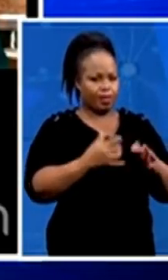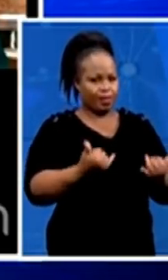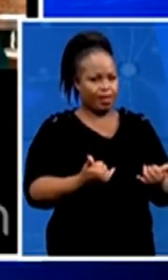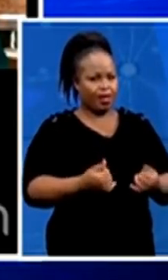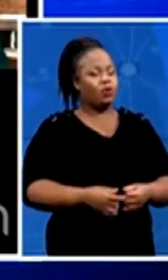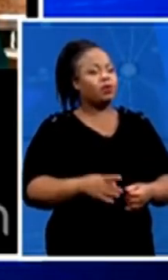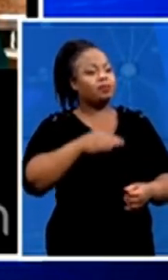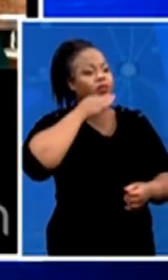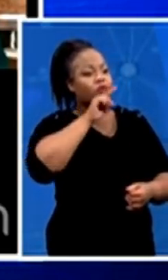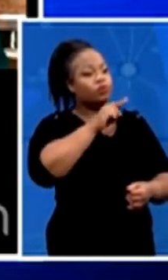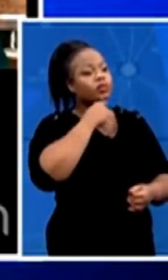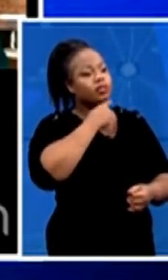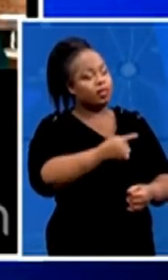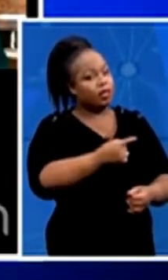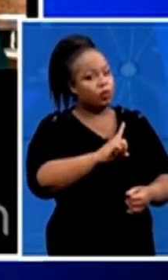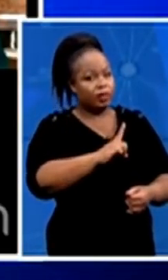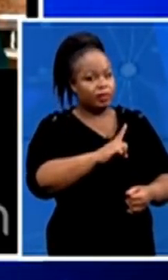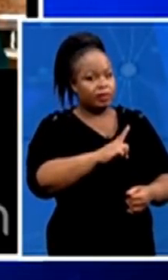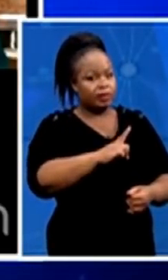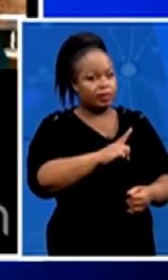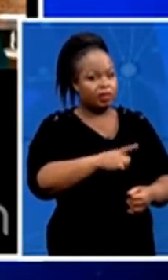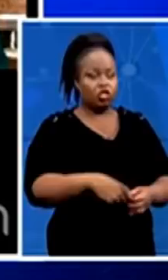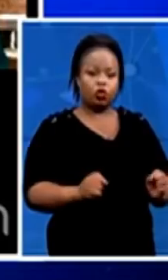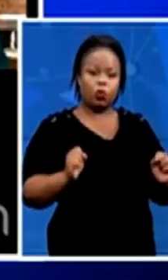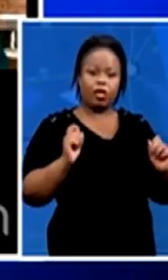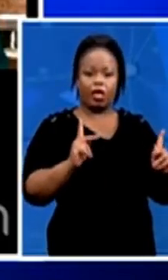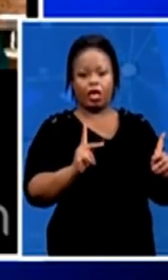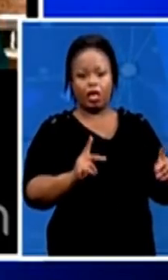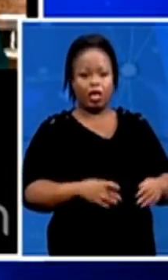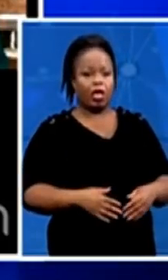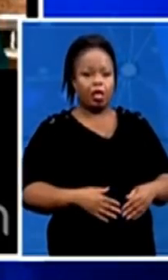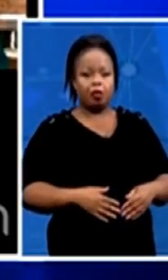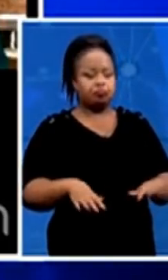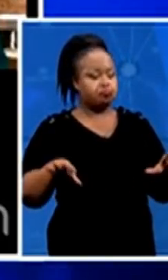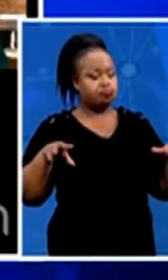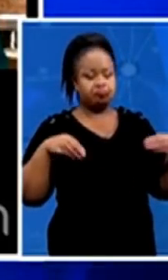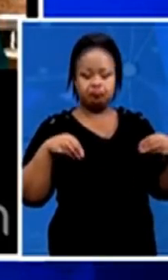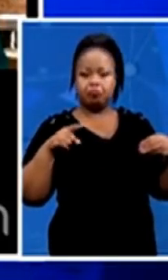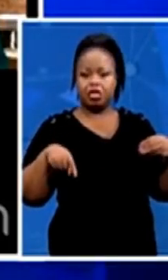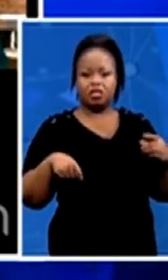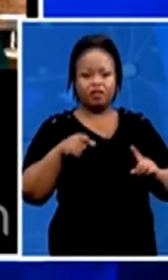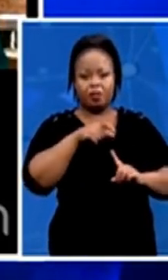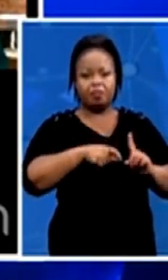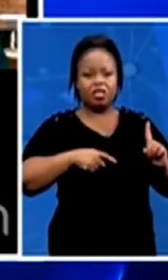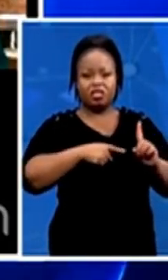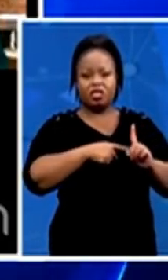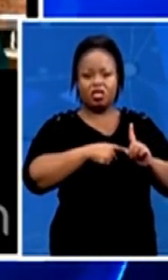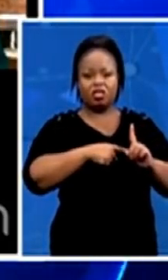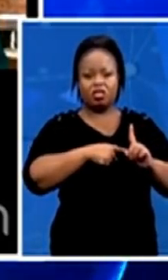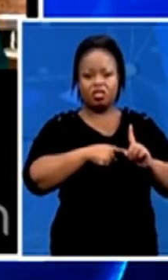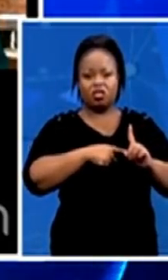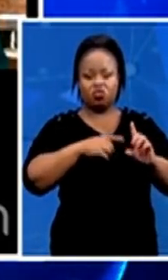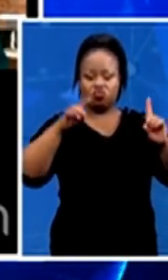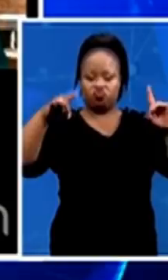is okay and open to a defendant to simply sit back